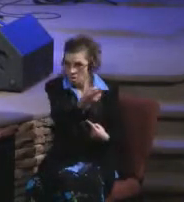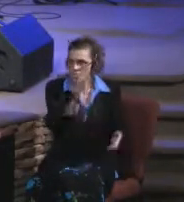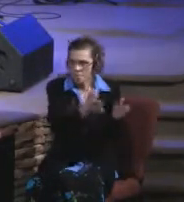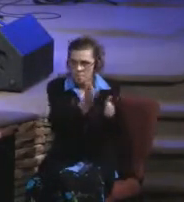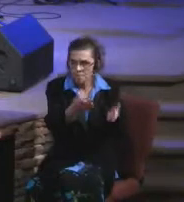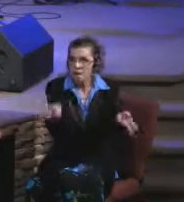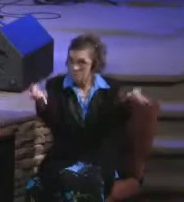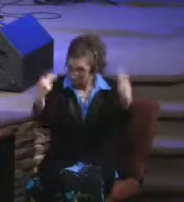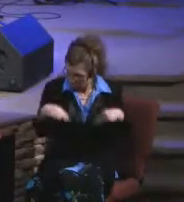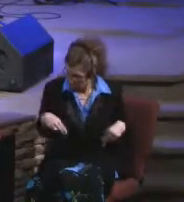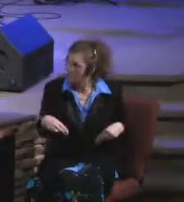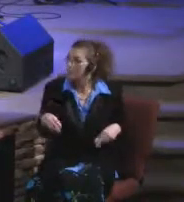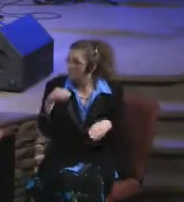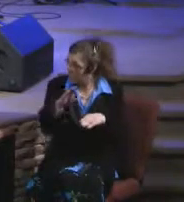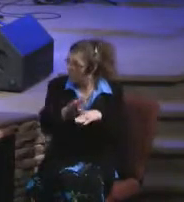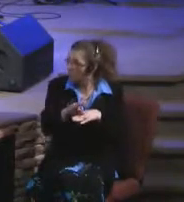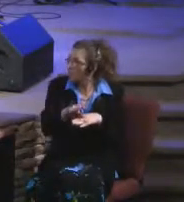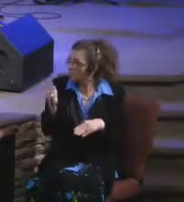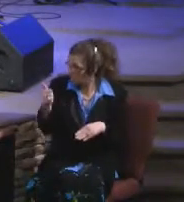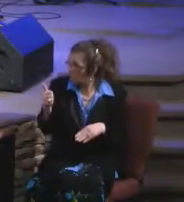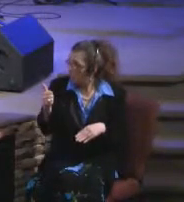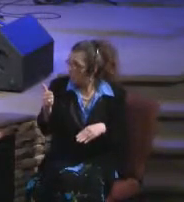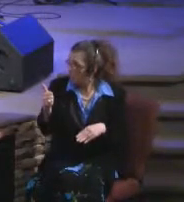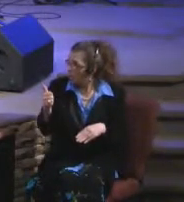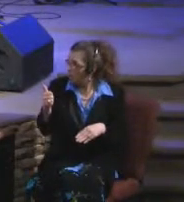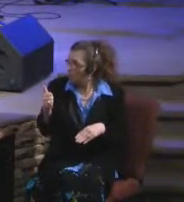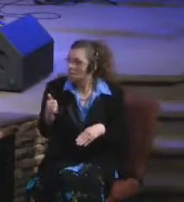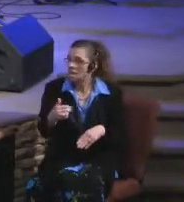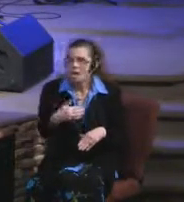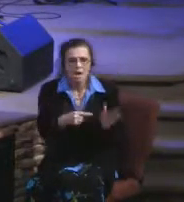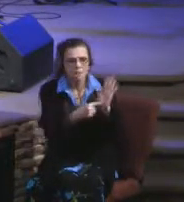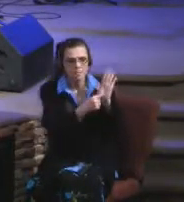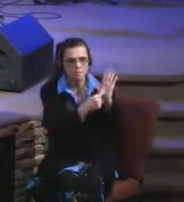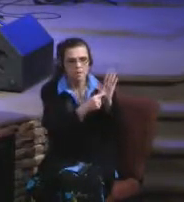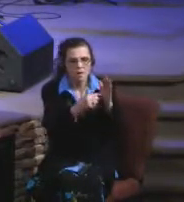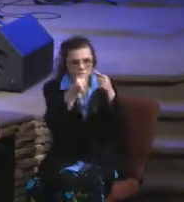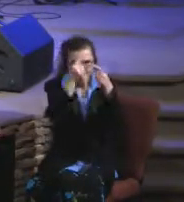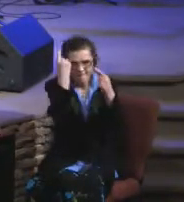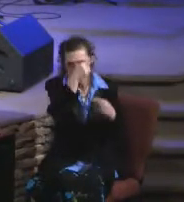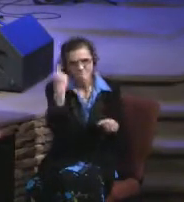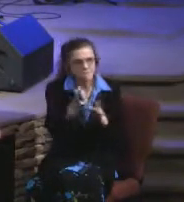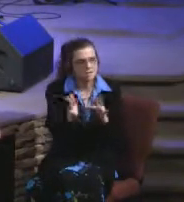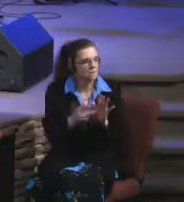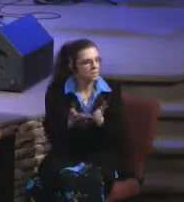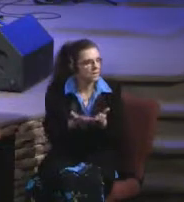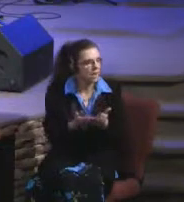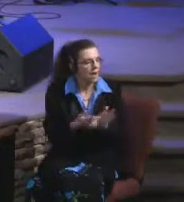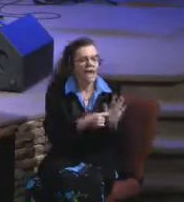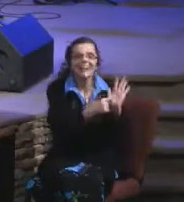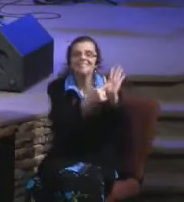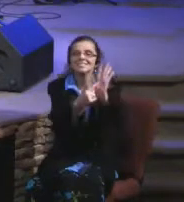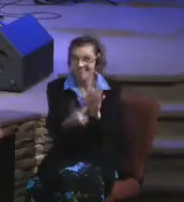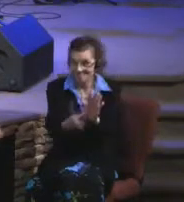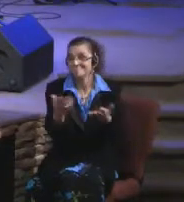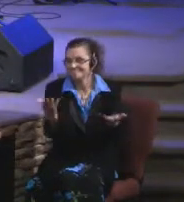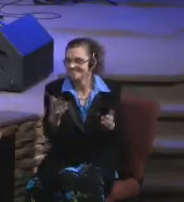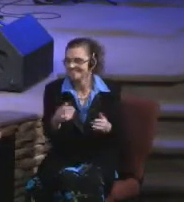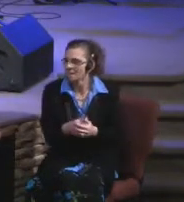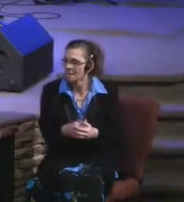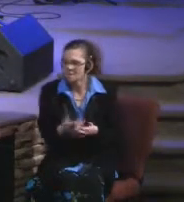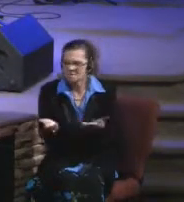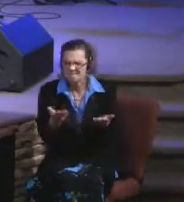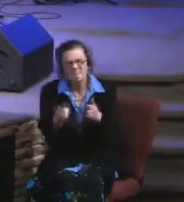we come to the house of God? I posted a little thing on Facebook, and I saw it, so I shared it, what I did. But it